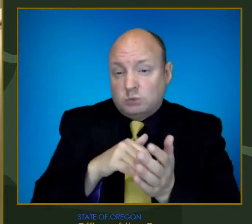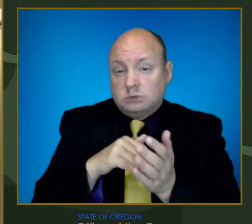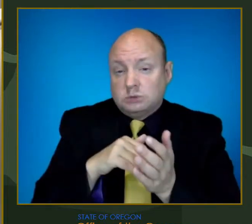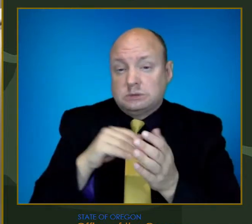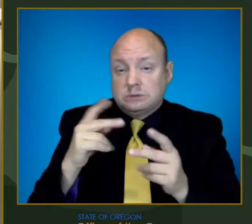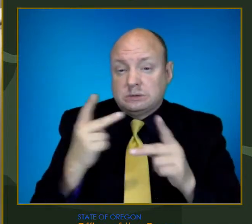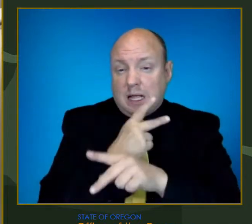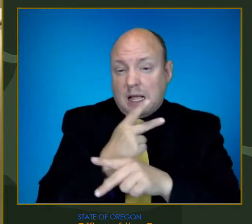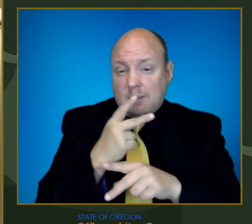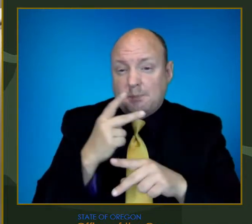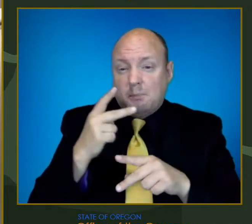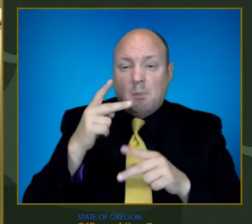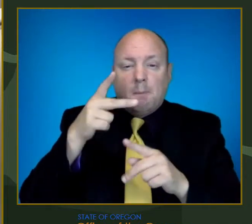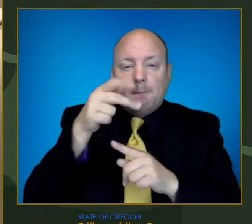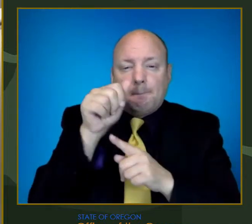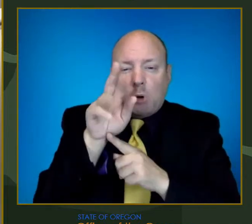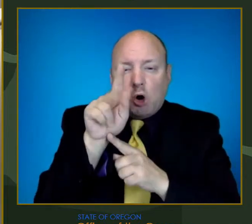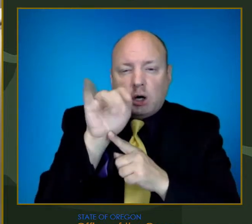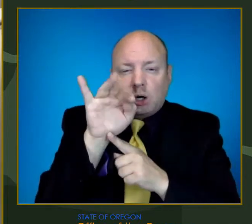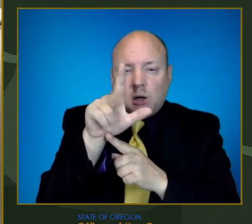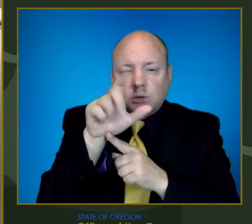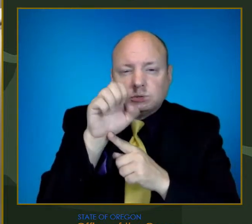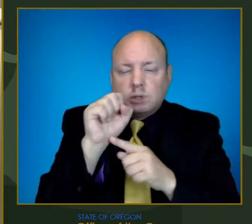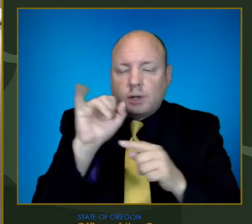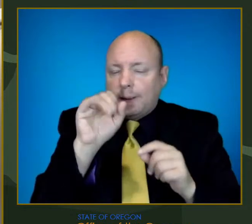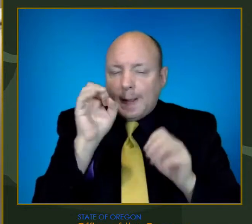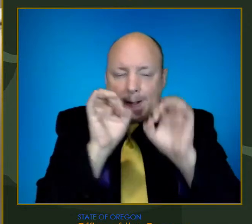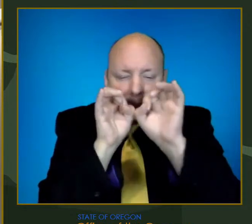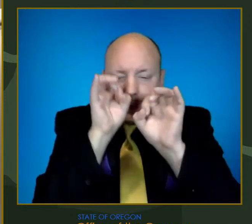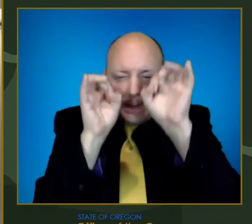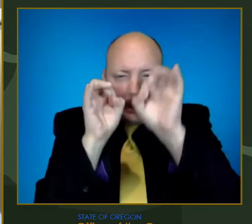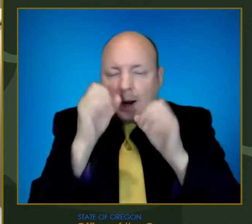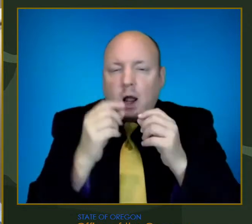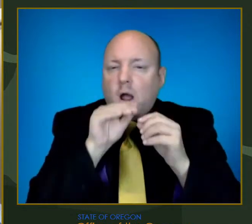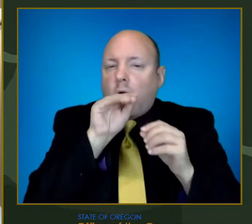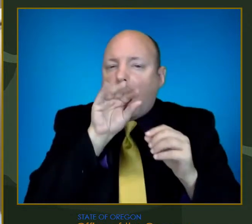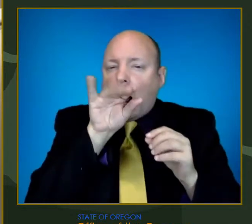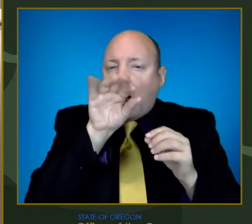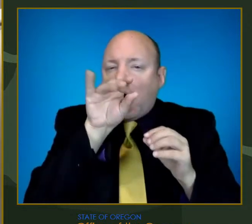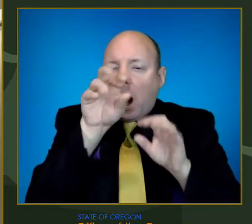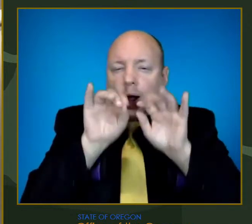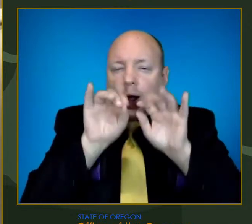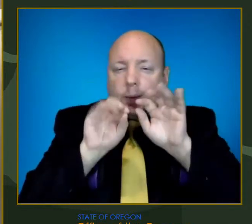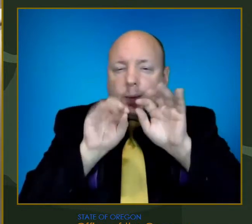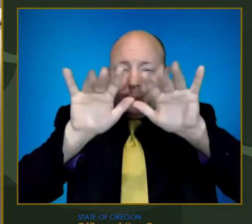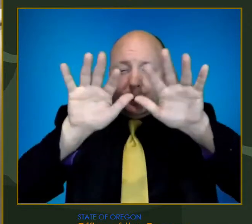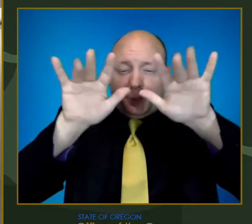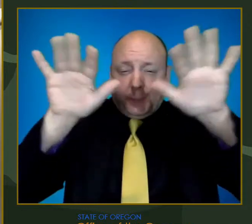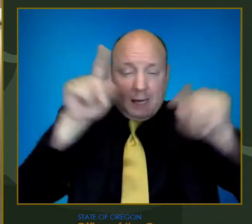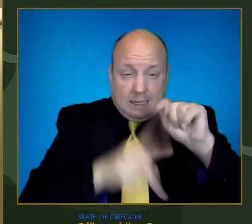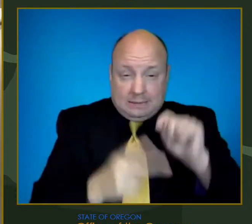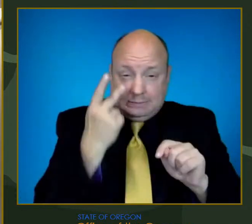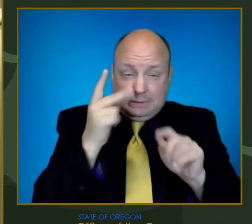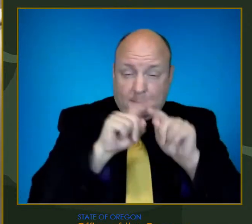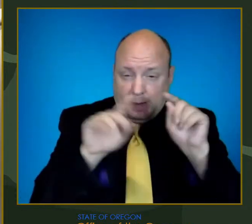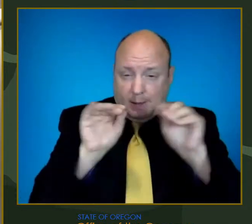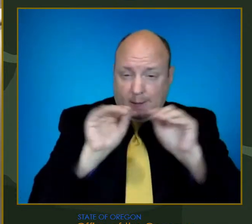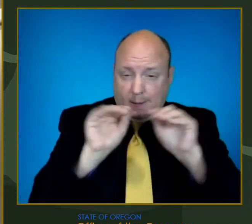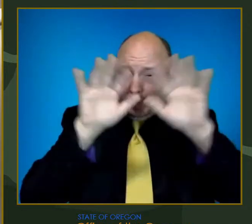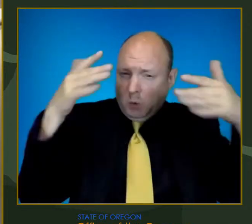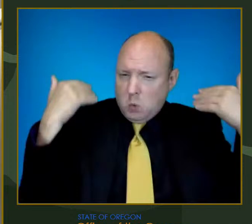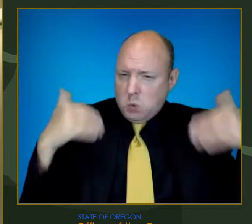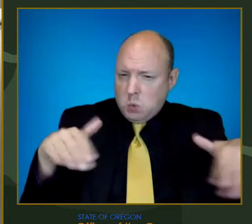it so transmittable. And it is flourishing at this point in time. Patients are sicker,